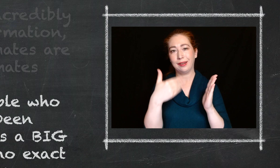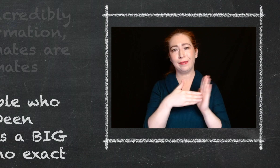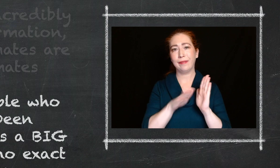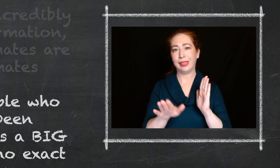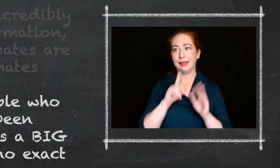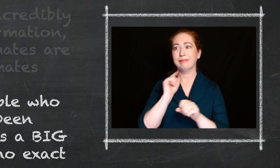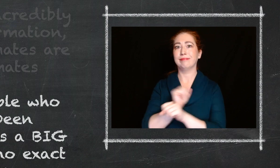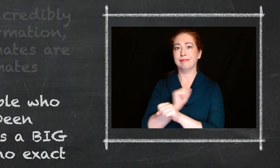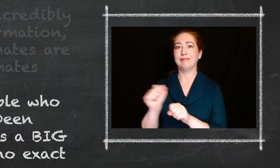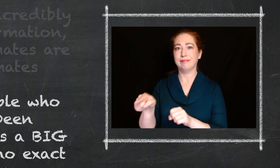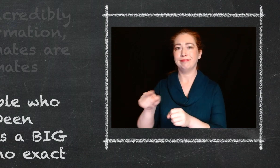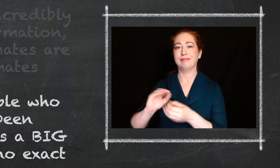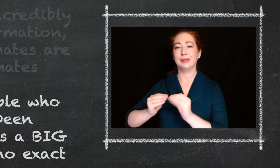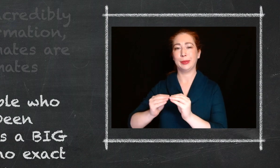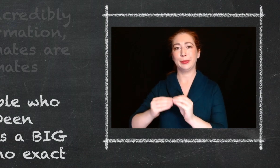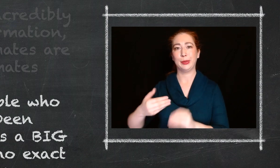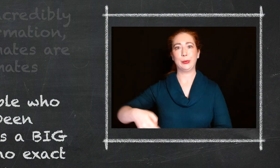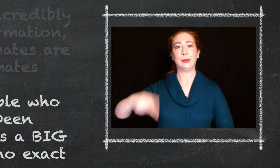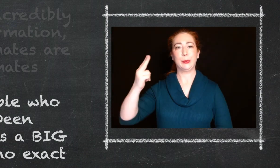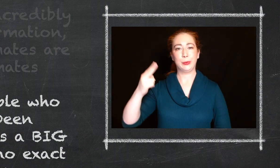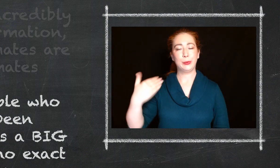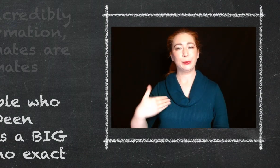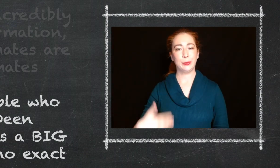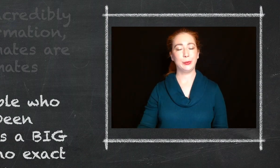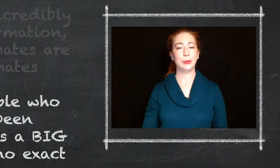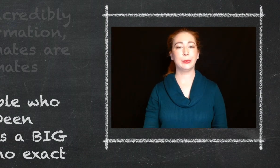exact numbers.